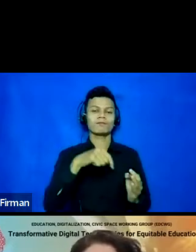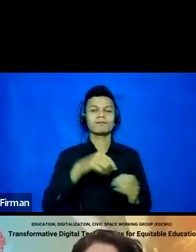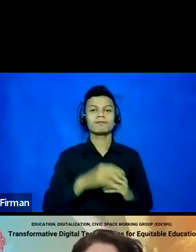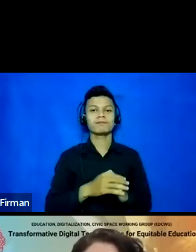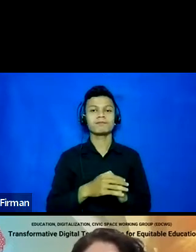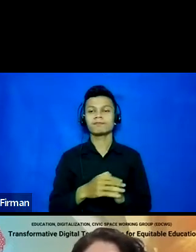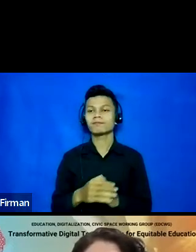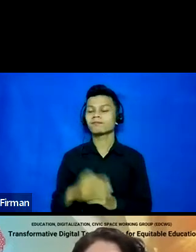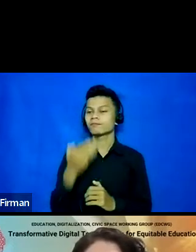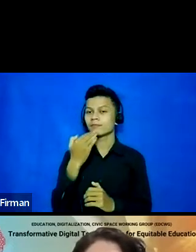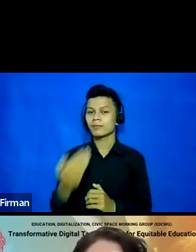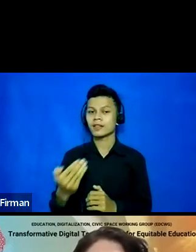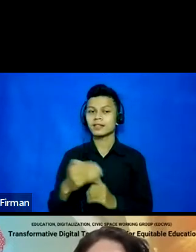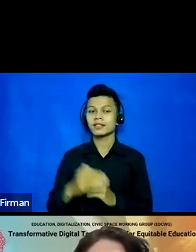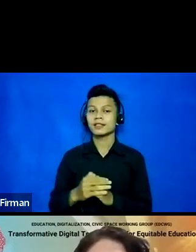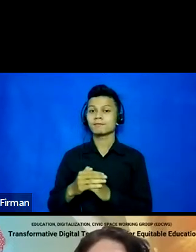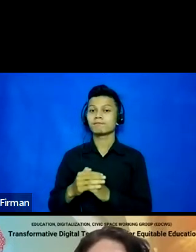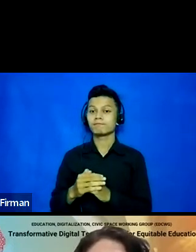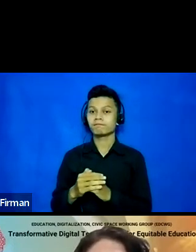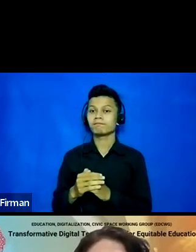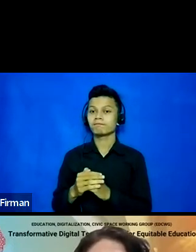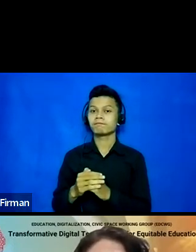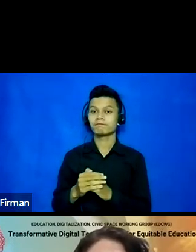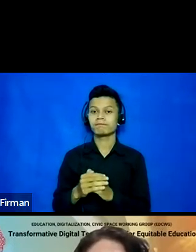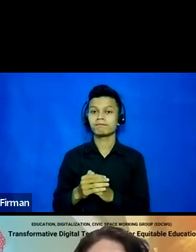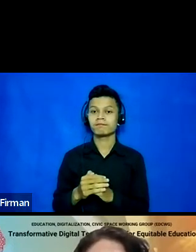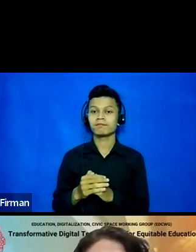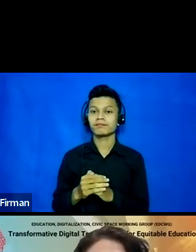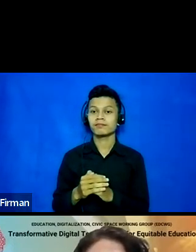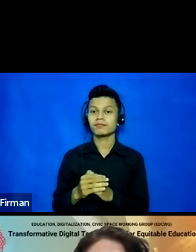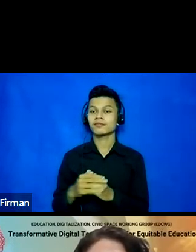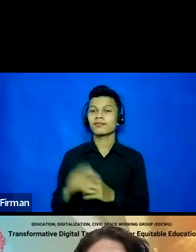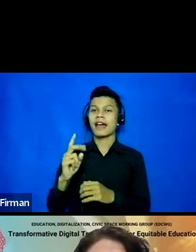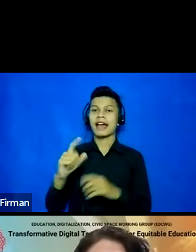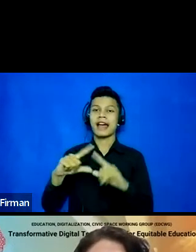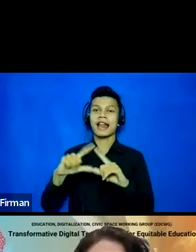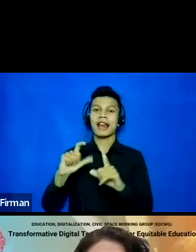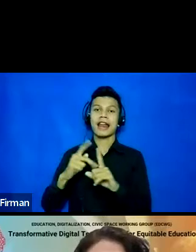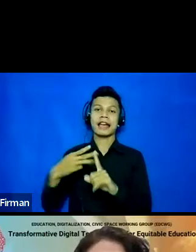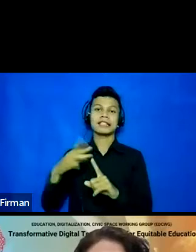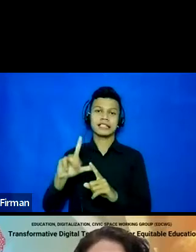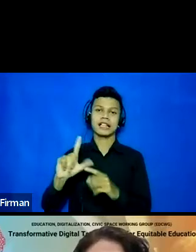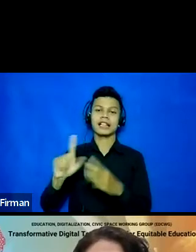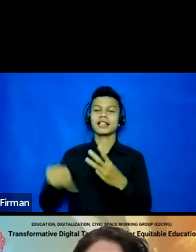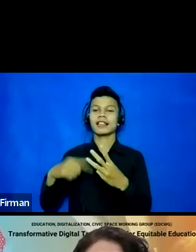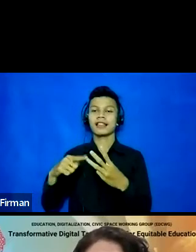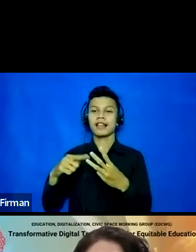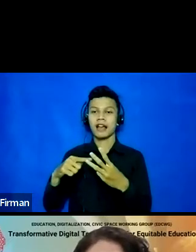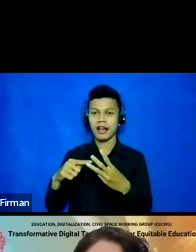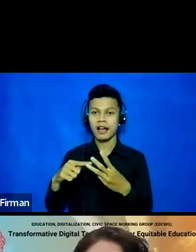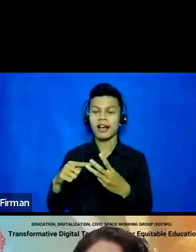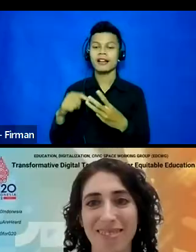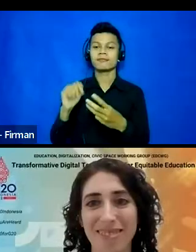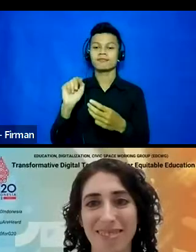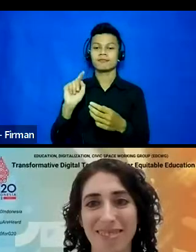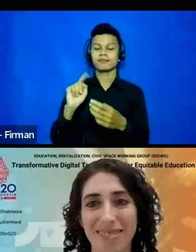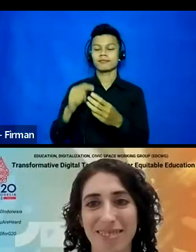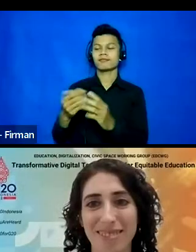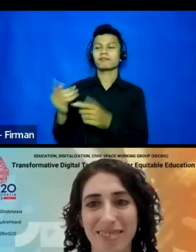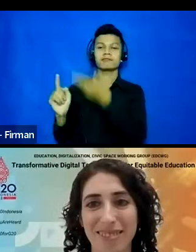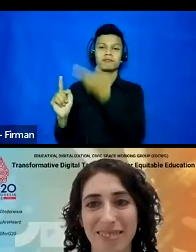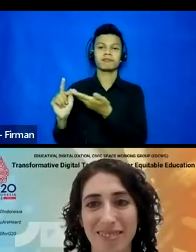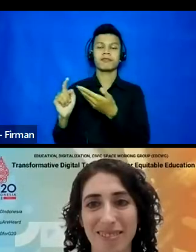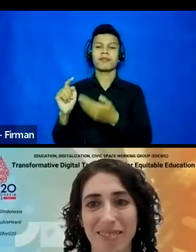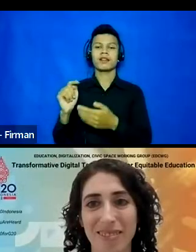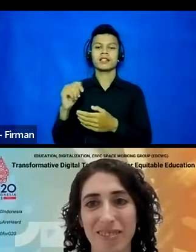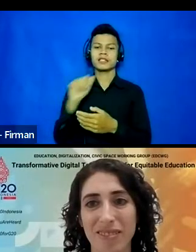too. And next, the last Rachel of the 3, it's Ibu Rachel Fermin. She's the Regional Humanitarian